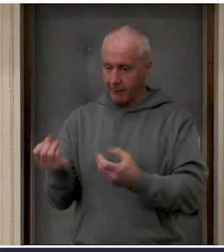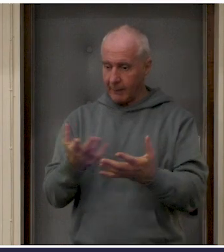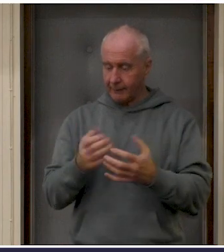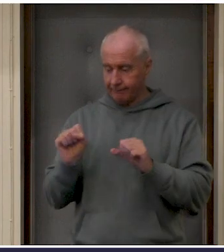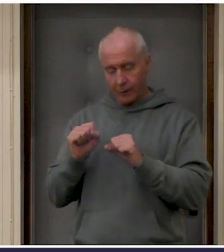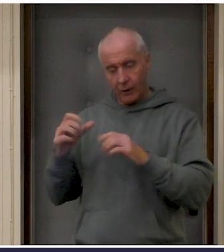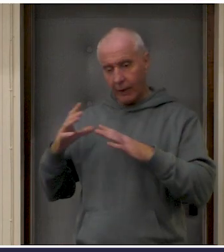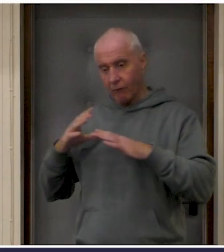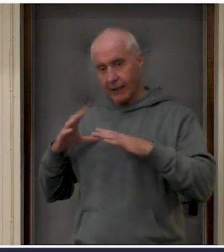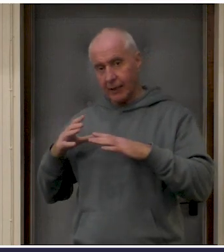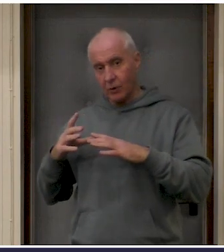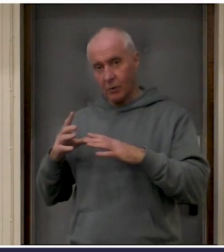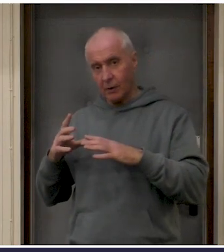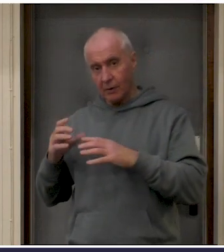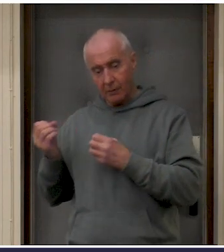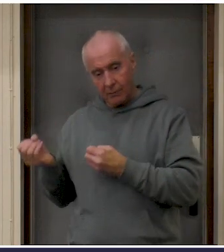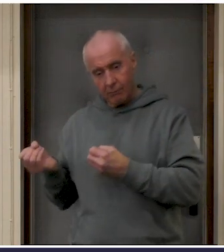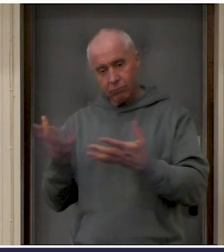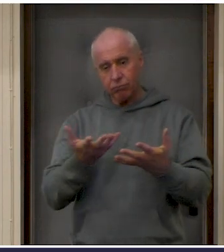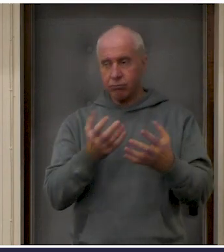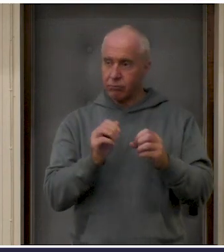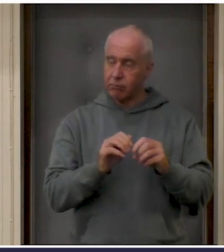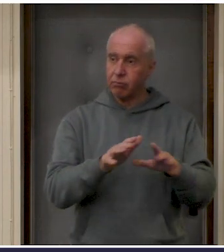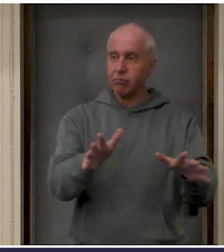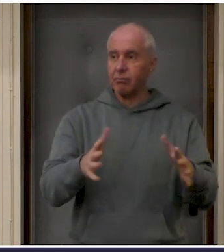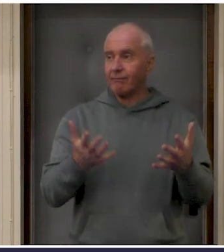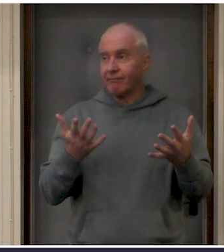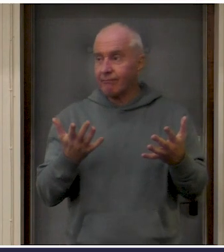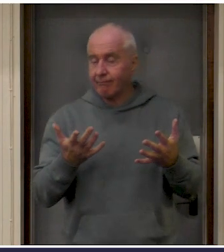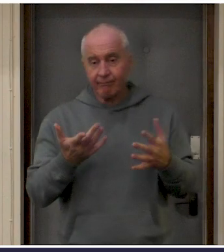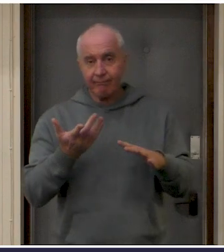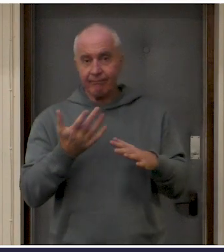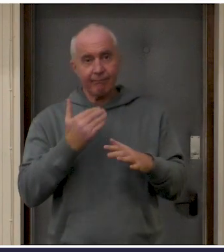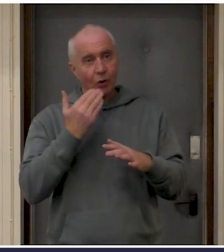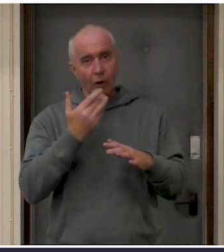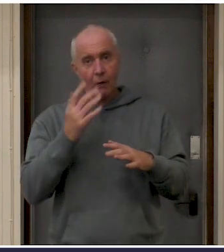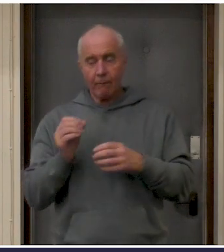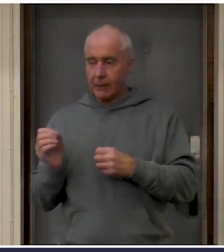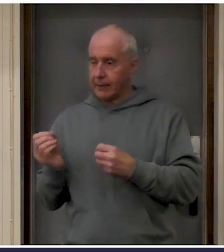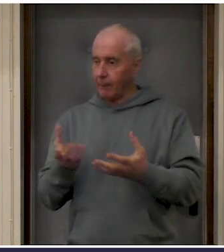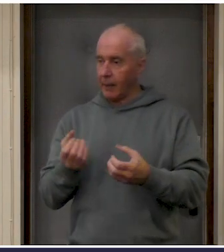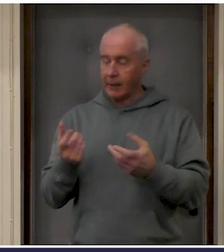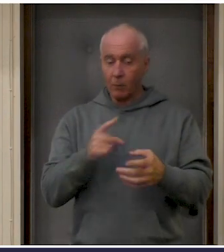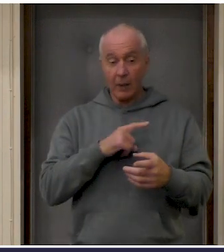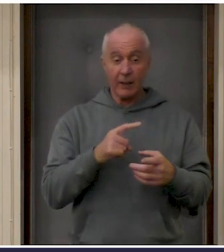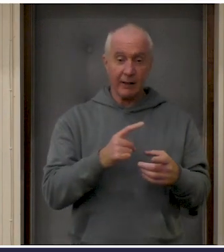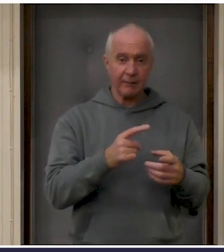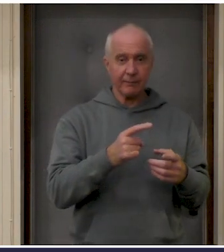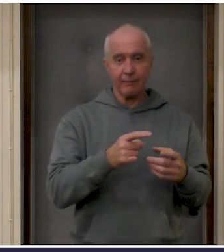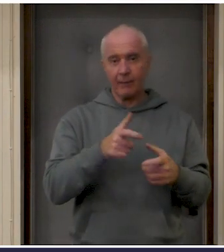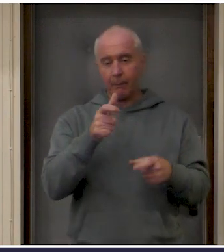because it's faded away. There's been no cause to invest in facilities, so facilities are getting older, people are getting